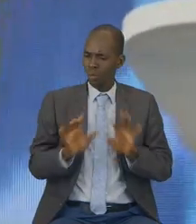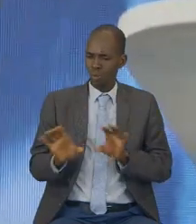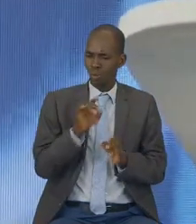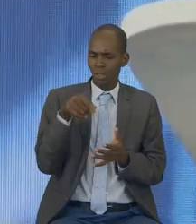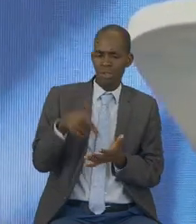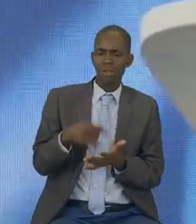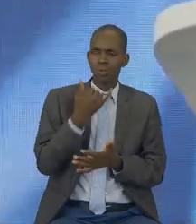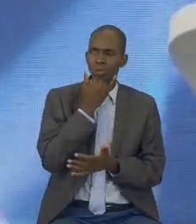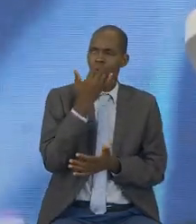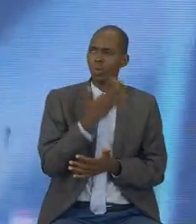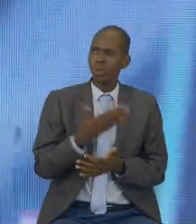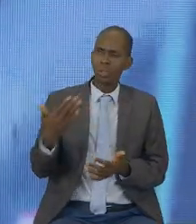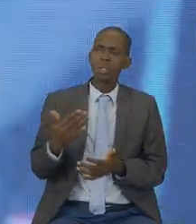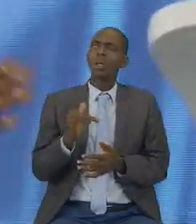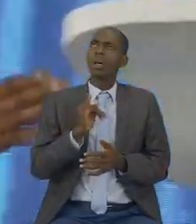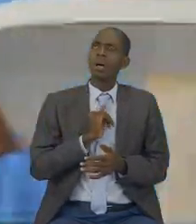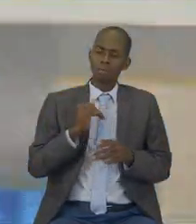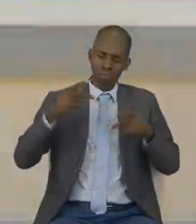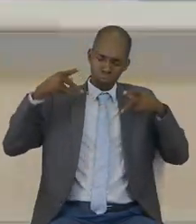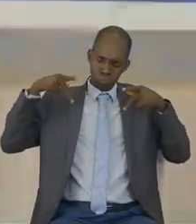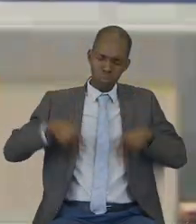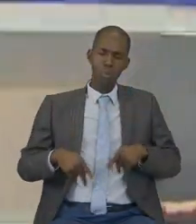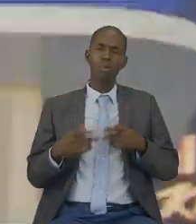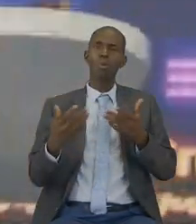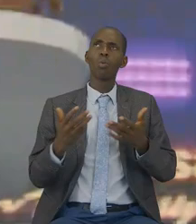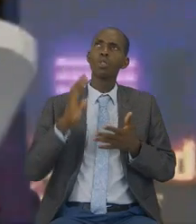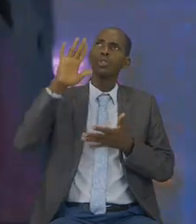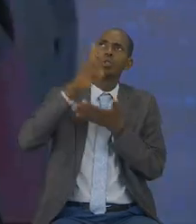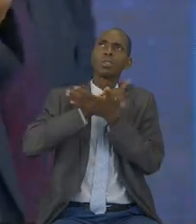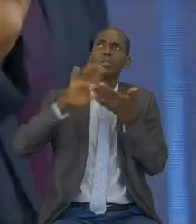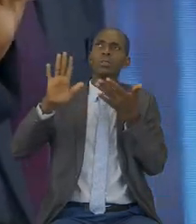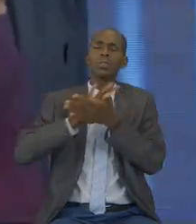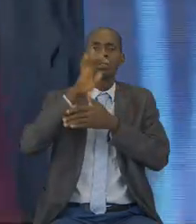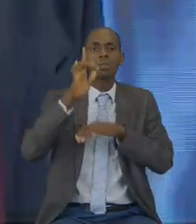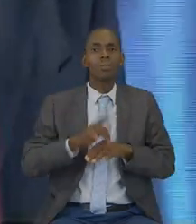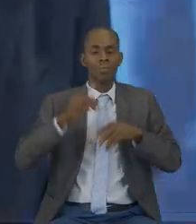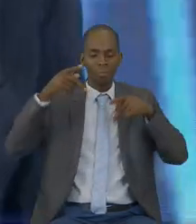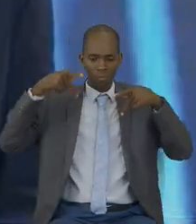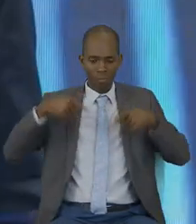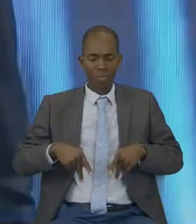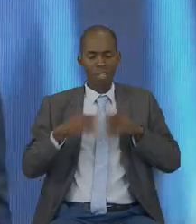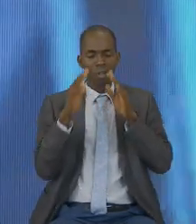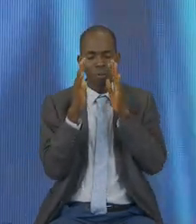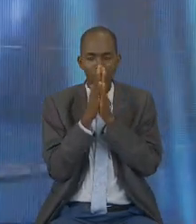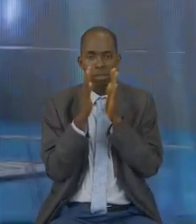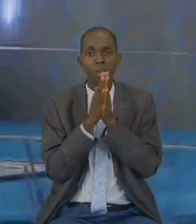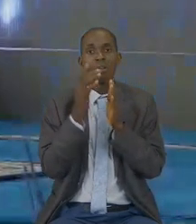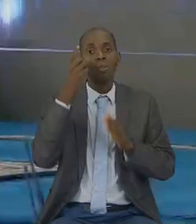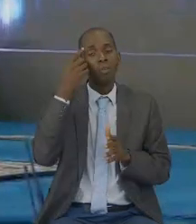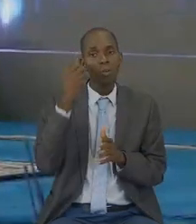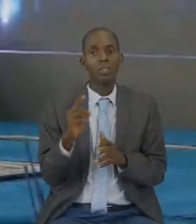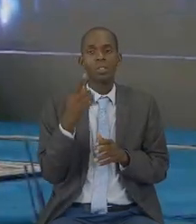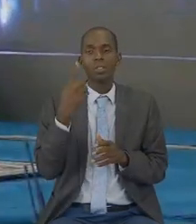personally, you want a divine touch and you want a divine presence. Personal prayer for